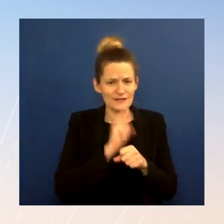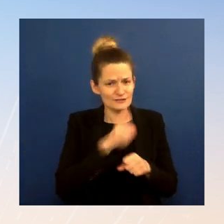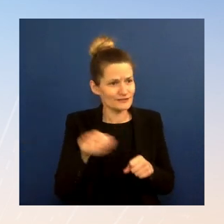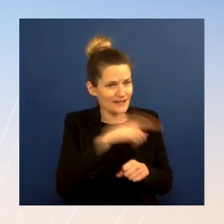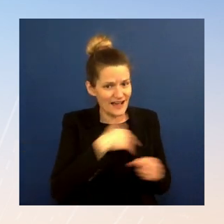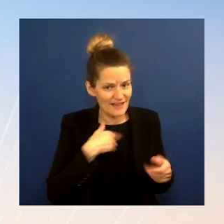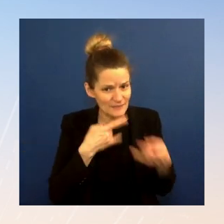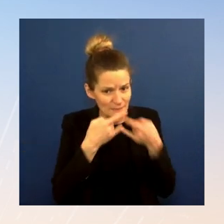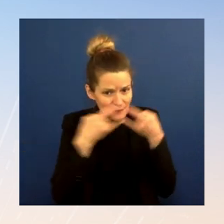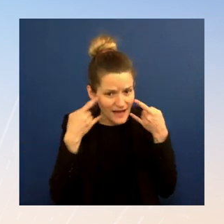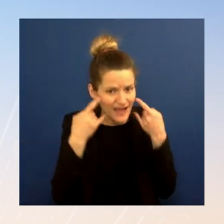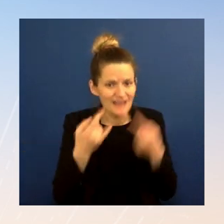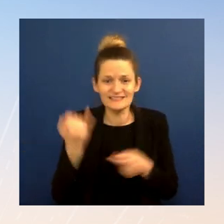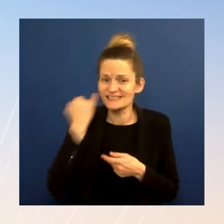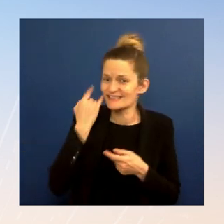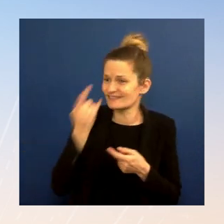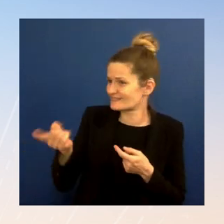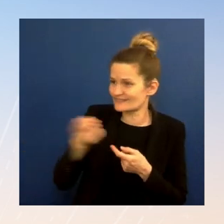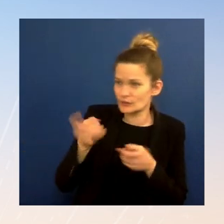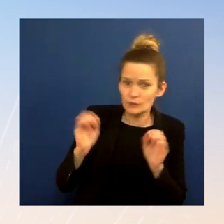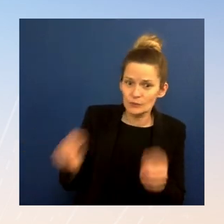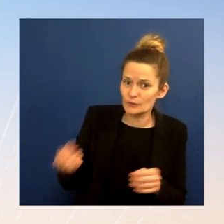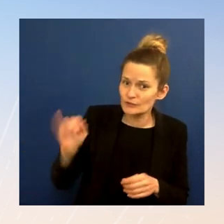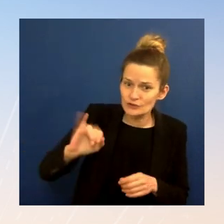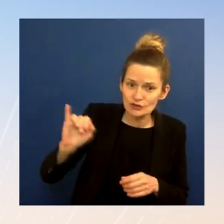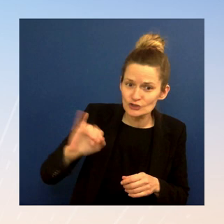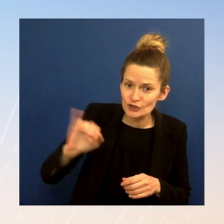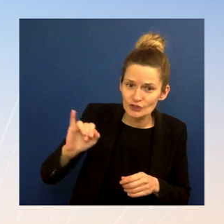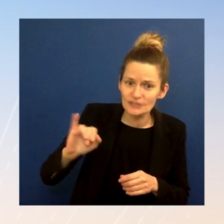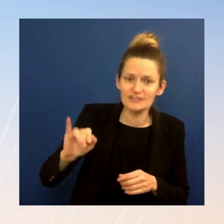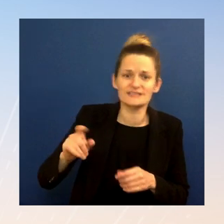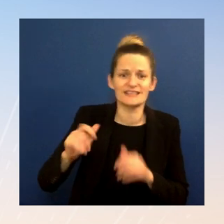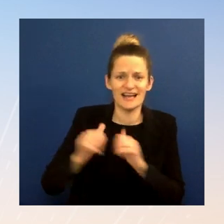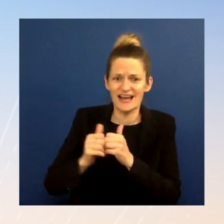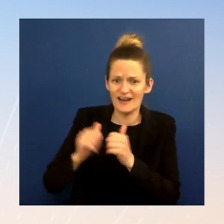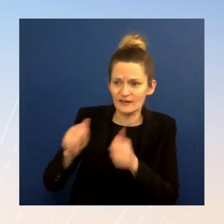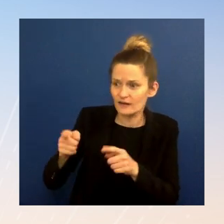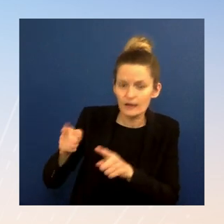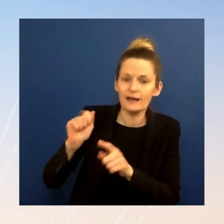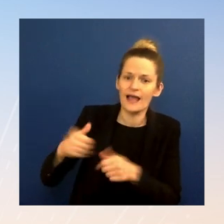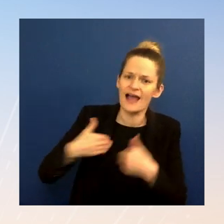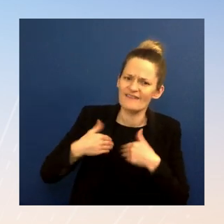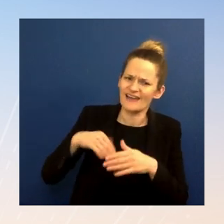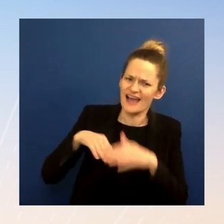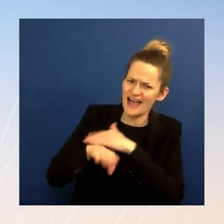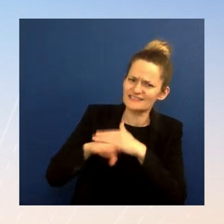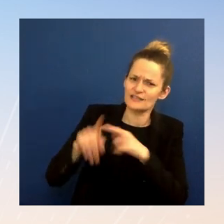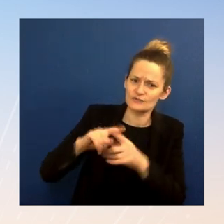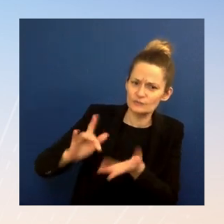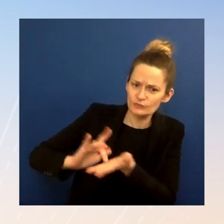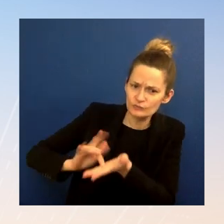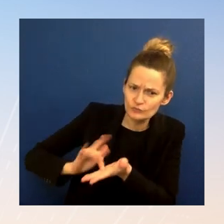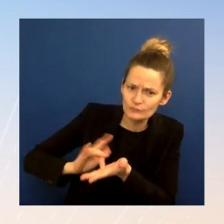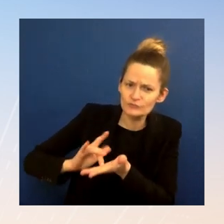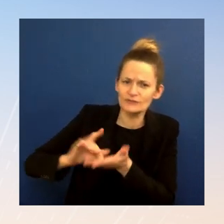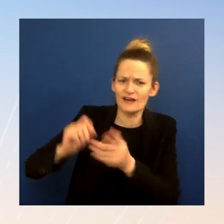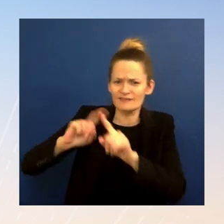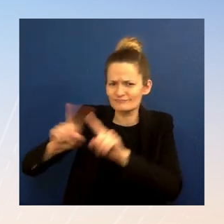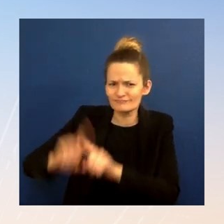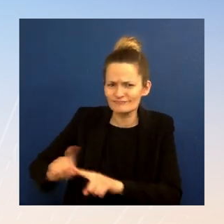a lot of these effective treatments and effective prevention mechanisms. I would say for us, you're